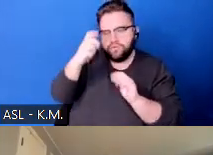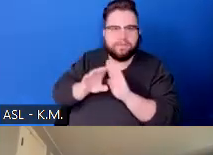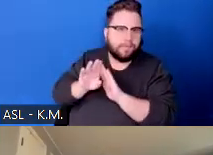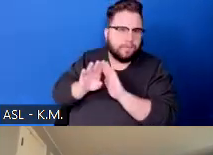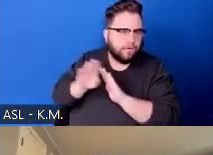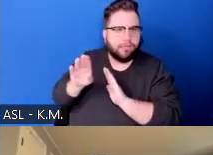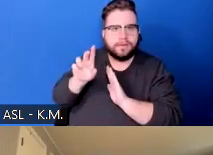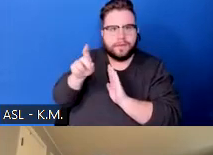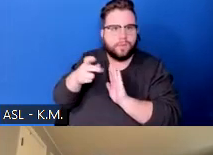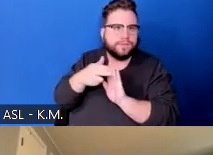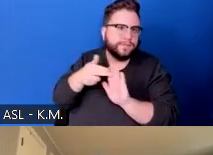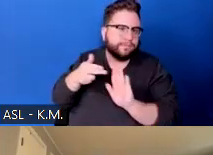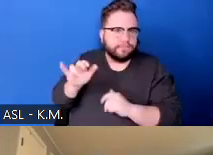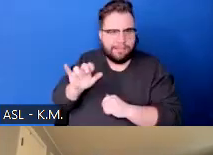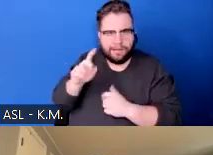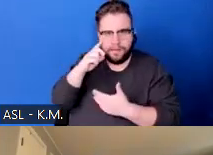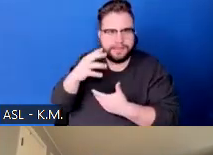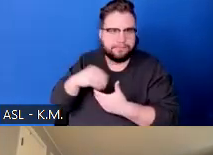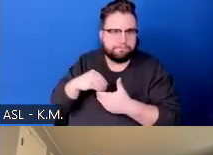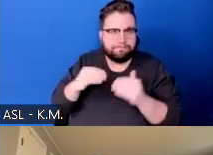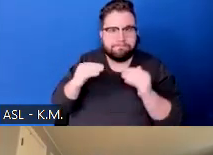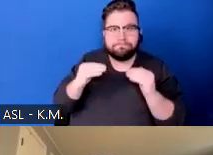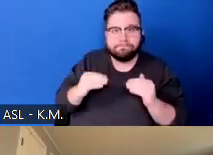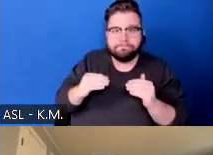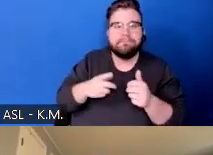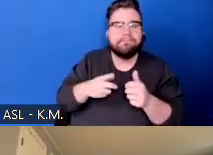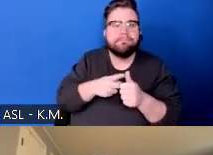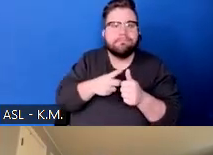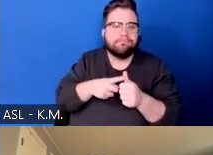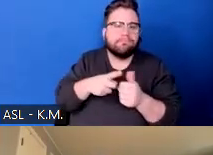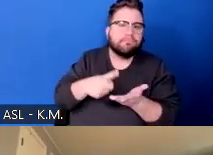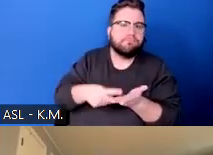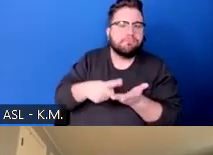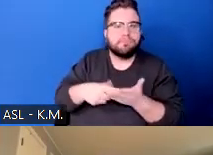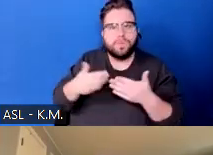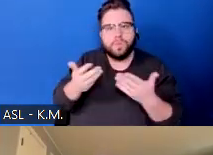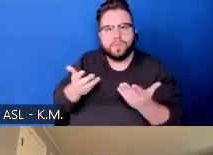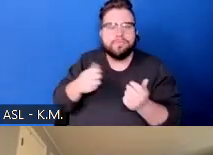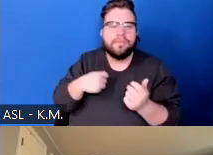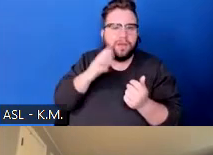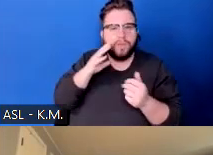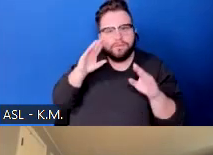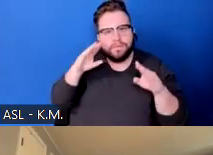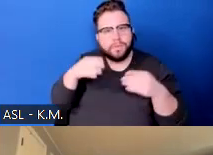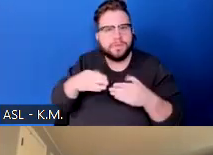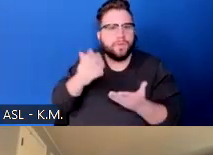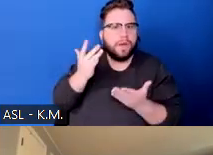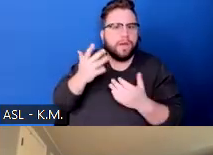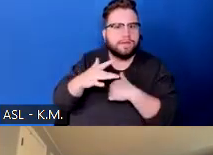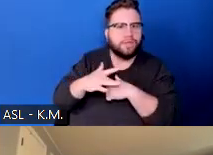So just a quick overview of what I'm going to talk about today. So I'm going to start off with a focus on why touch is important in